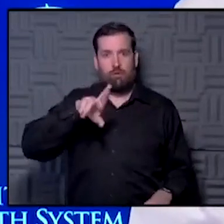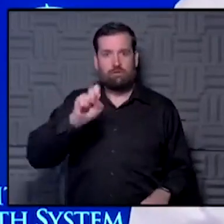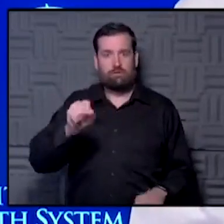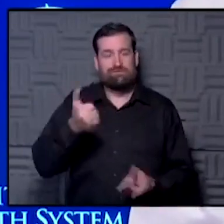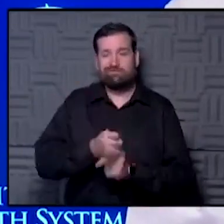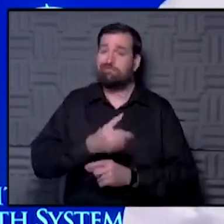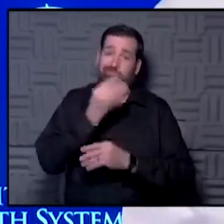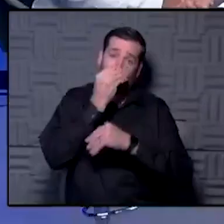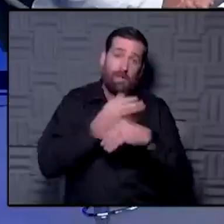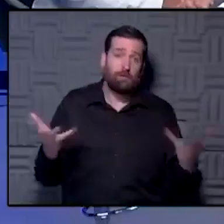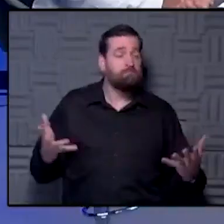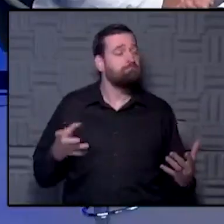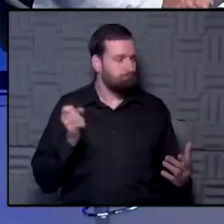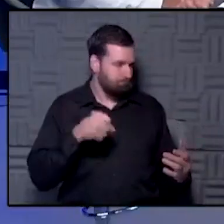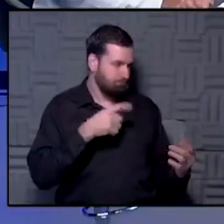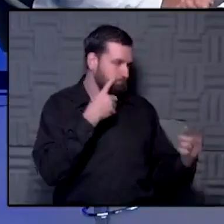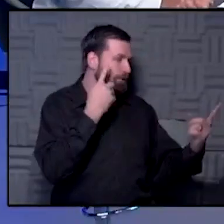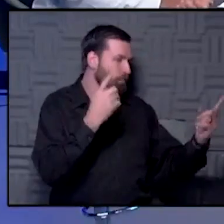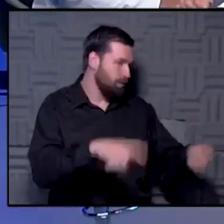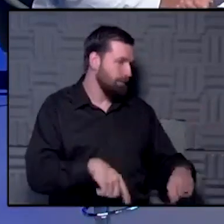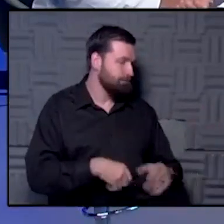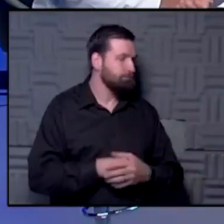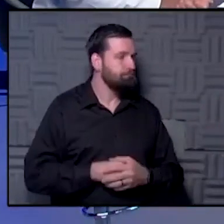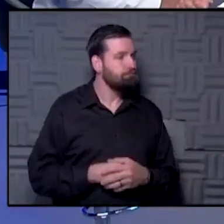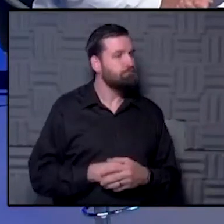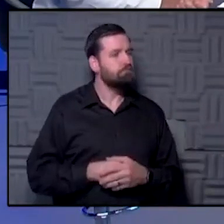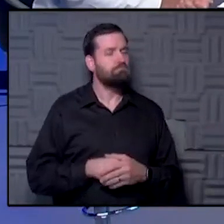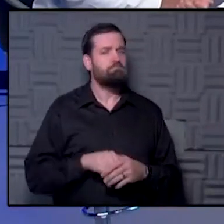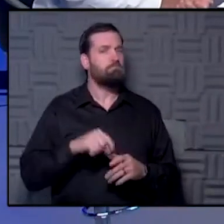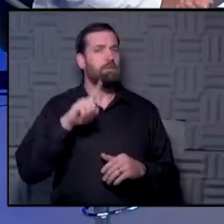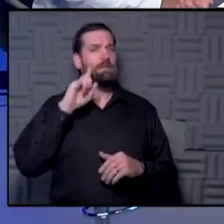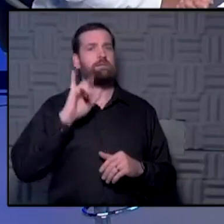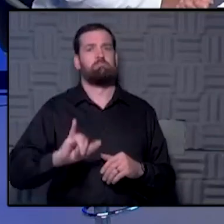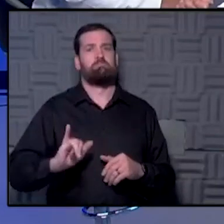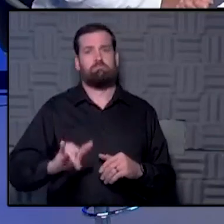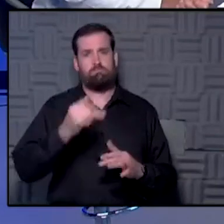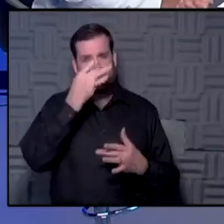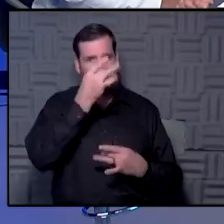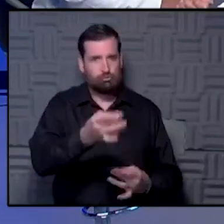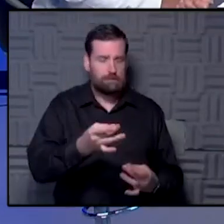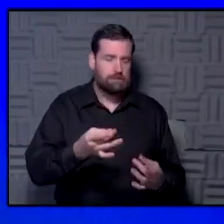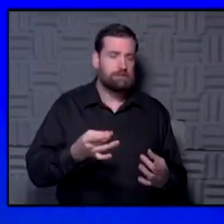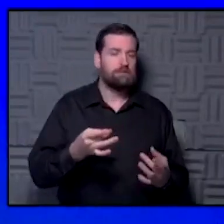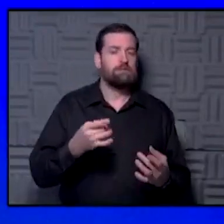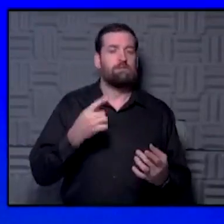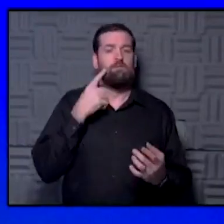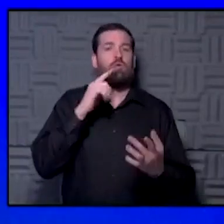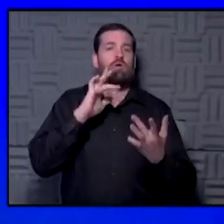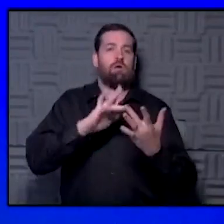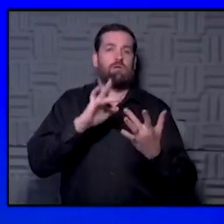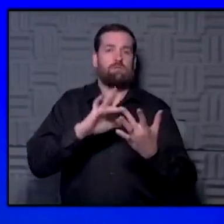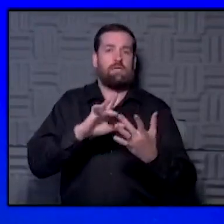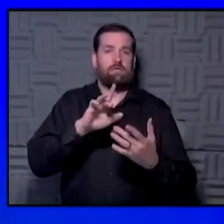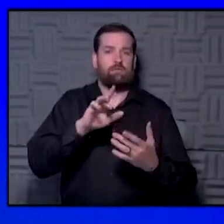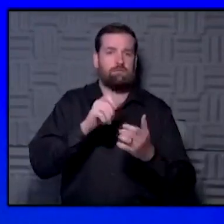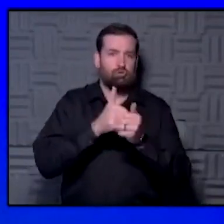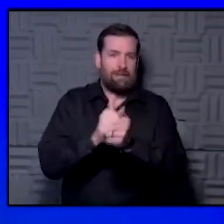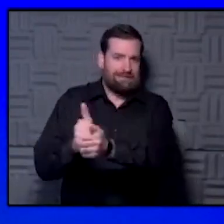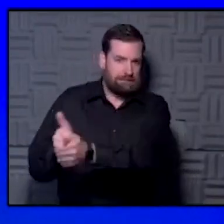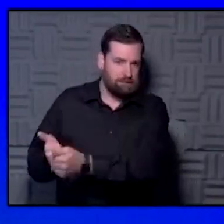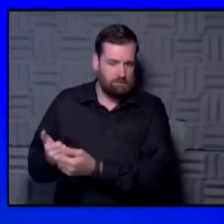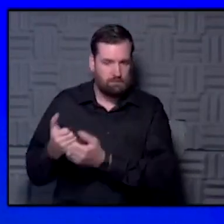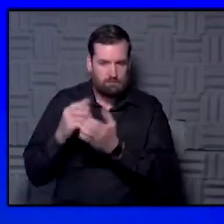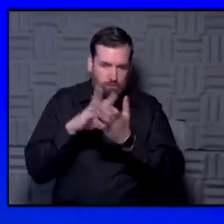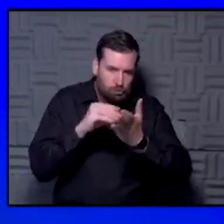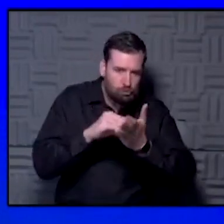doesn't care. Yeah, and I would agree with that. I think it's interesting, though. I think it's interesting to do the contact tracing and learn about all of these